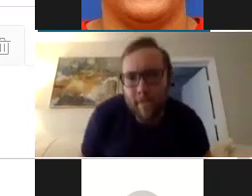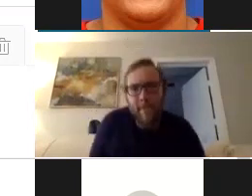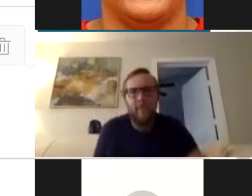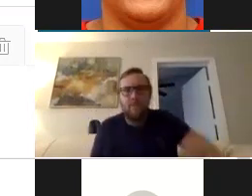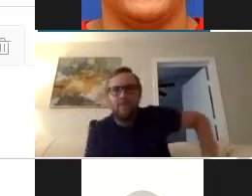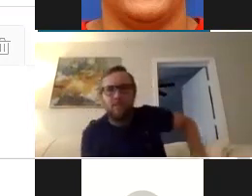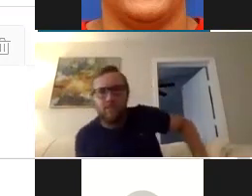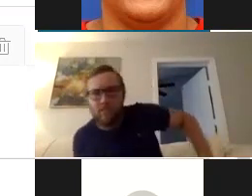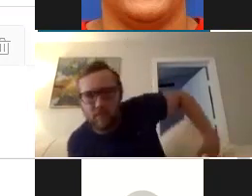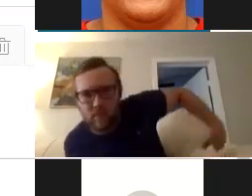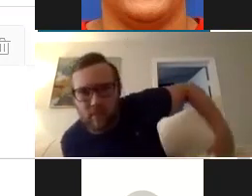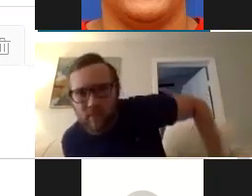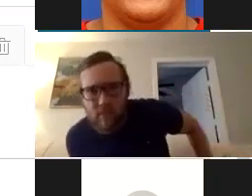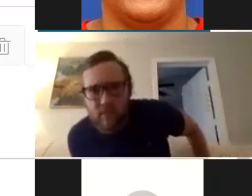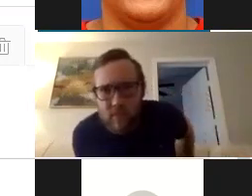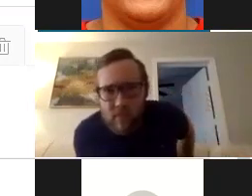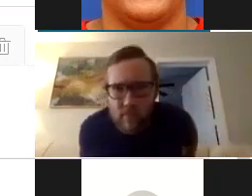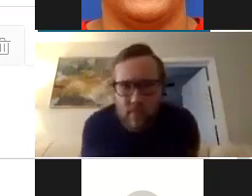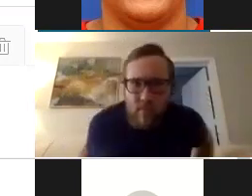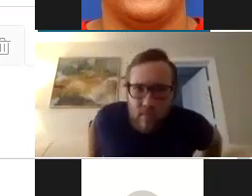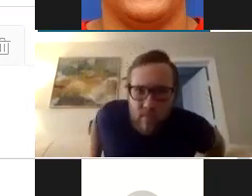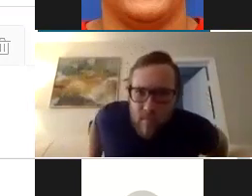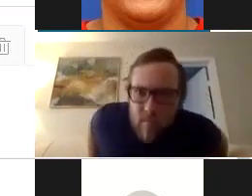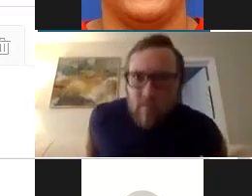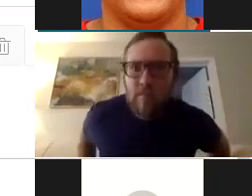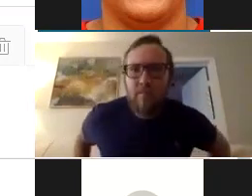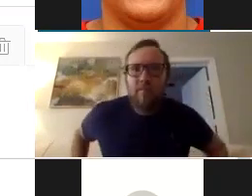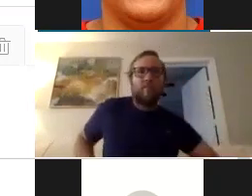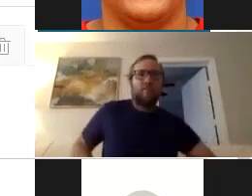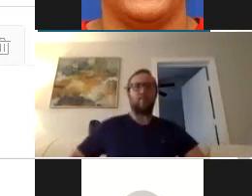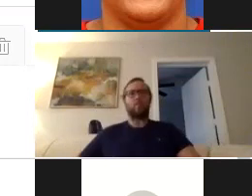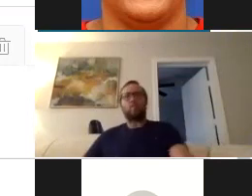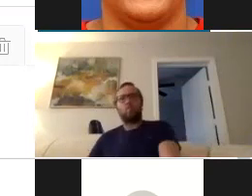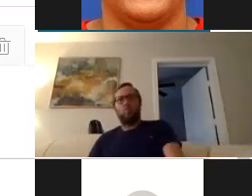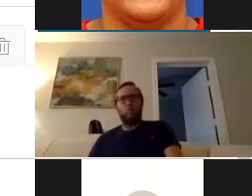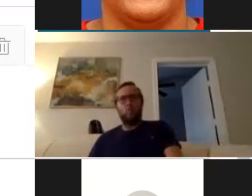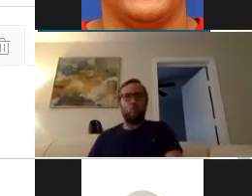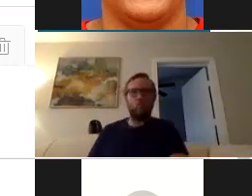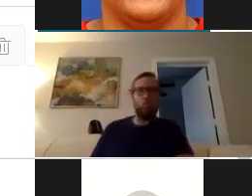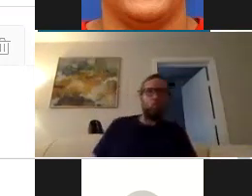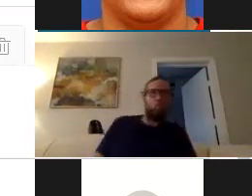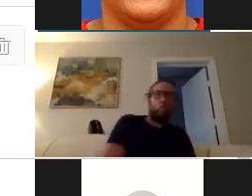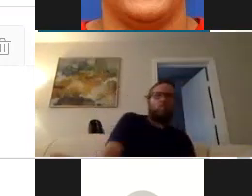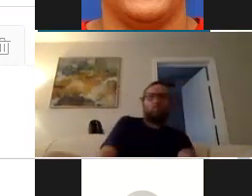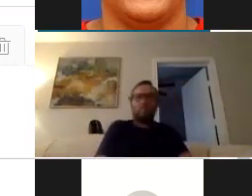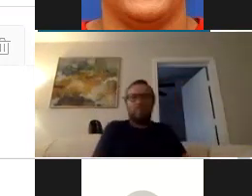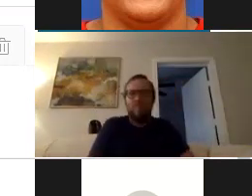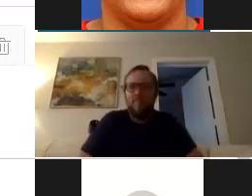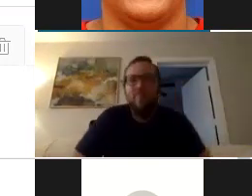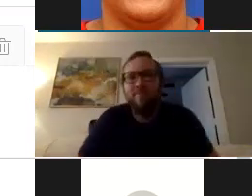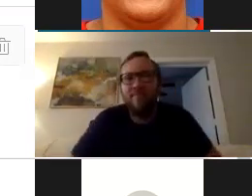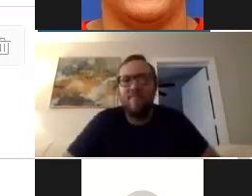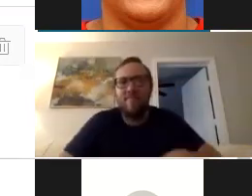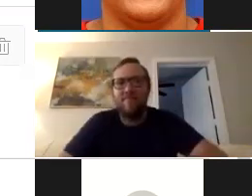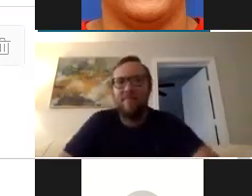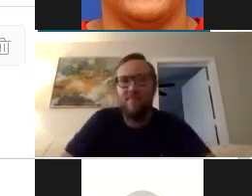use and review. Okay. And so, I brought up the announcements to also